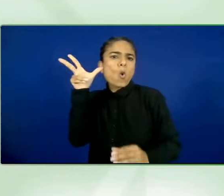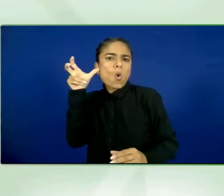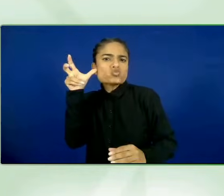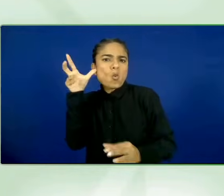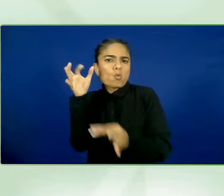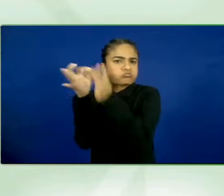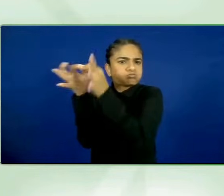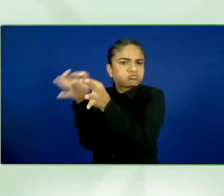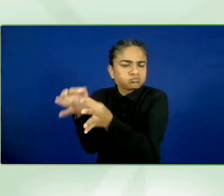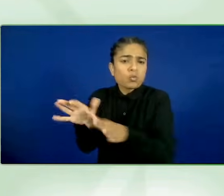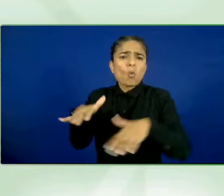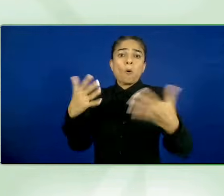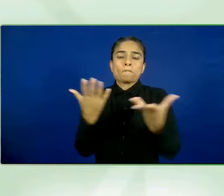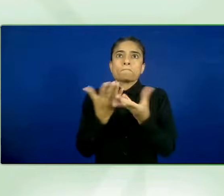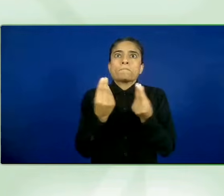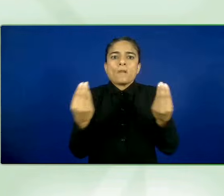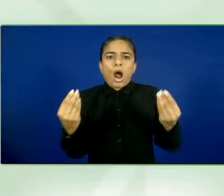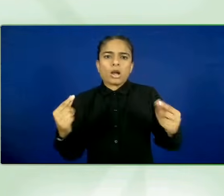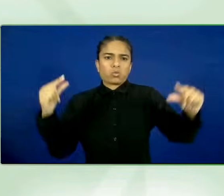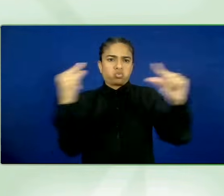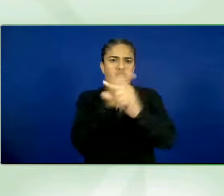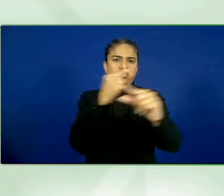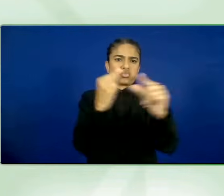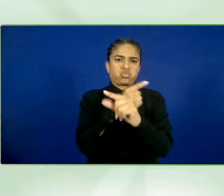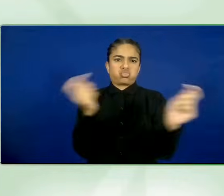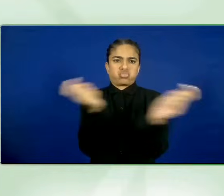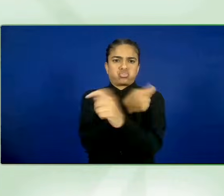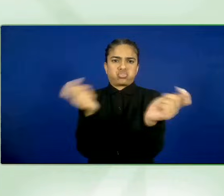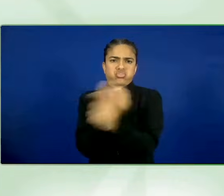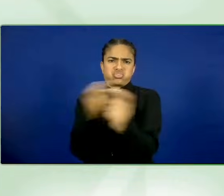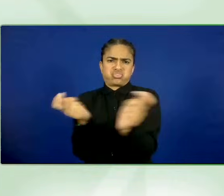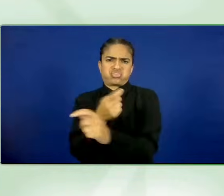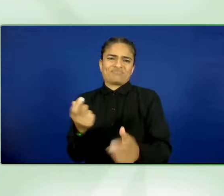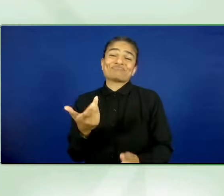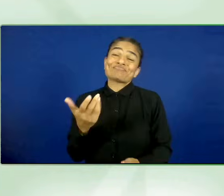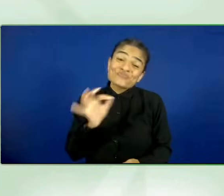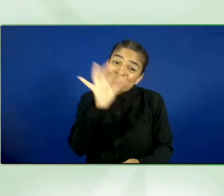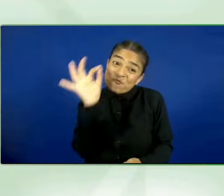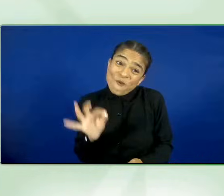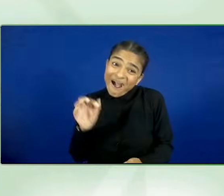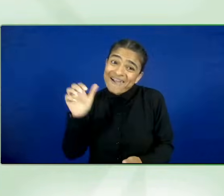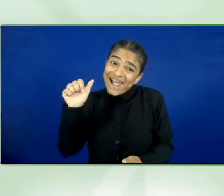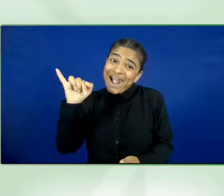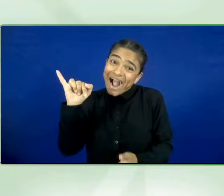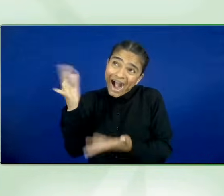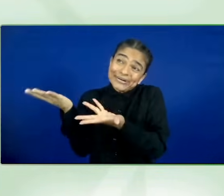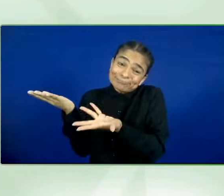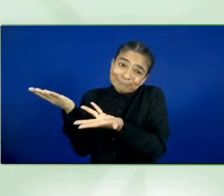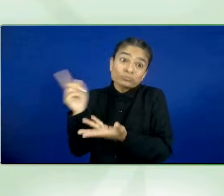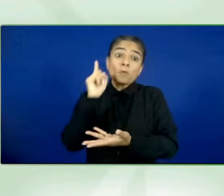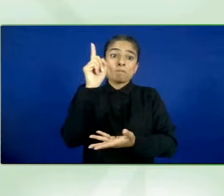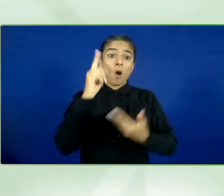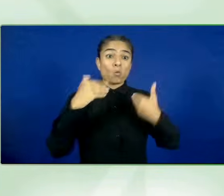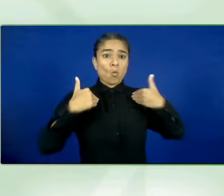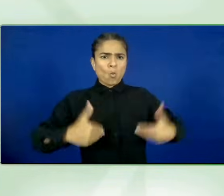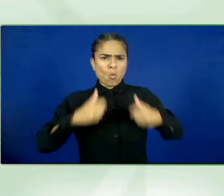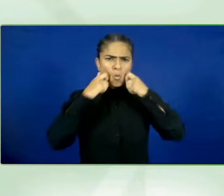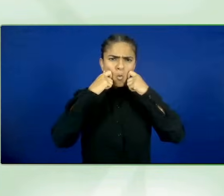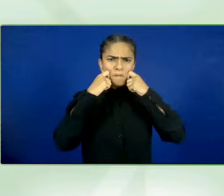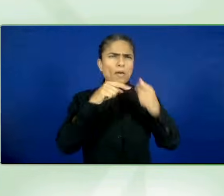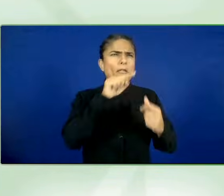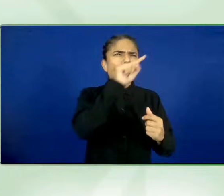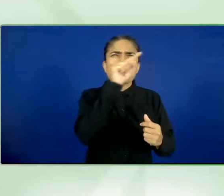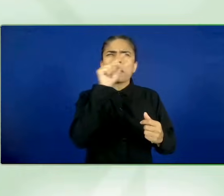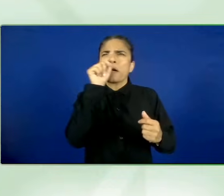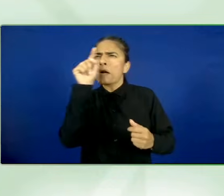Obviously, there's a human in loop, and that remains, the human in loop remains there because we need to make sure that the quality of audio description